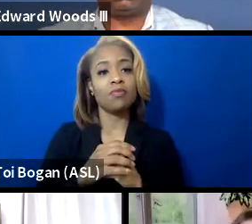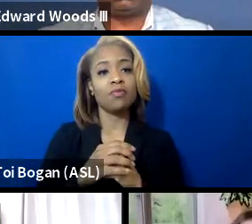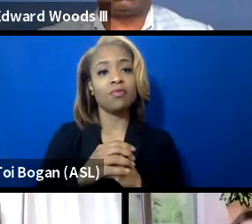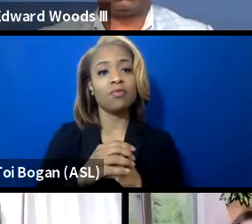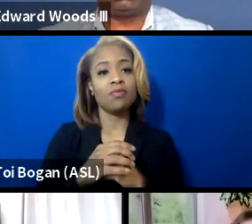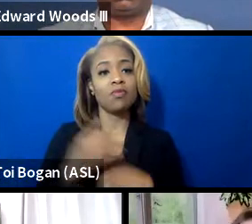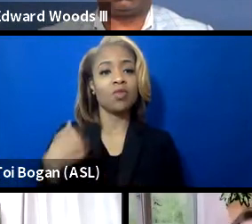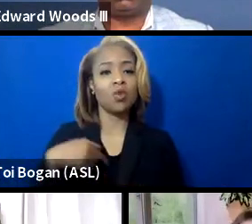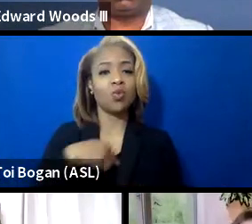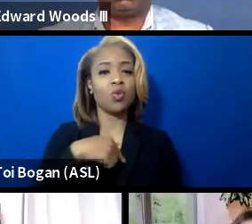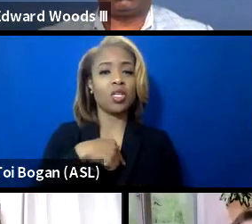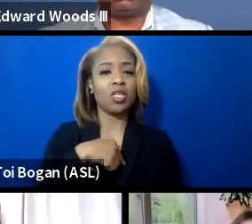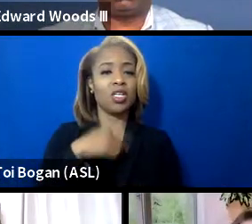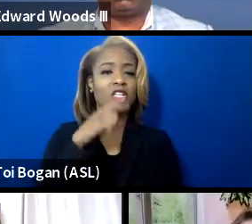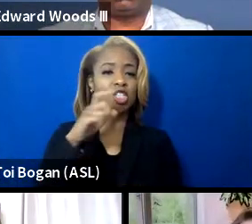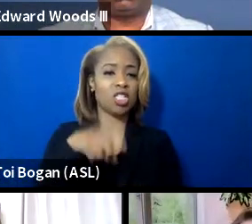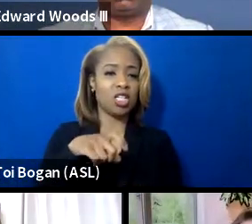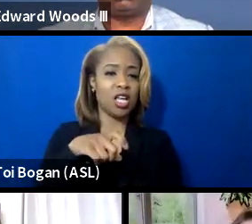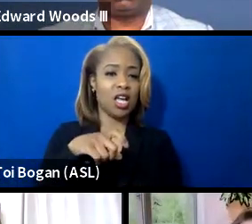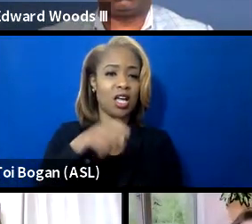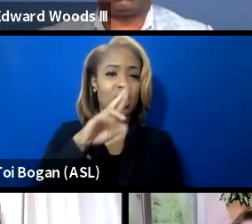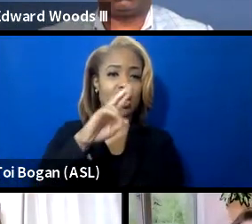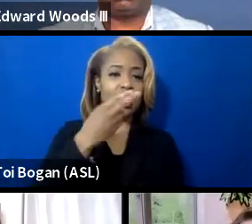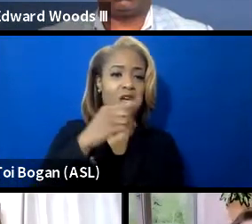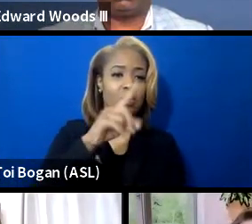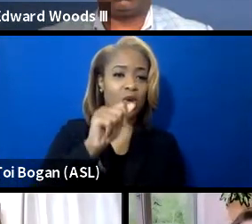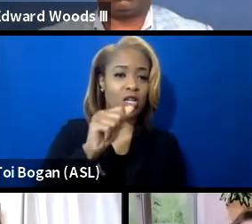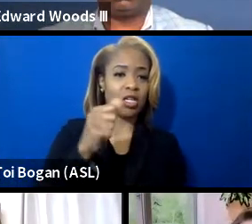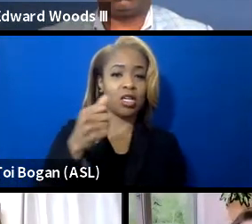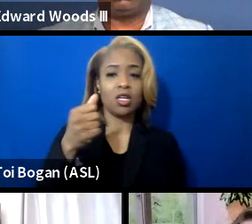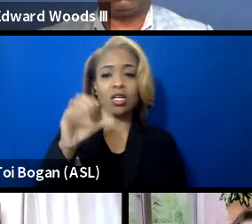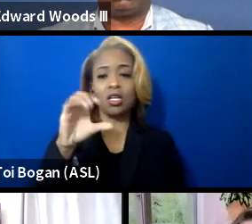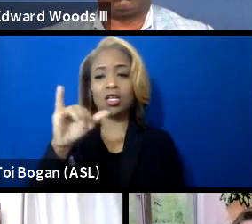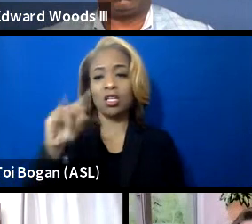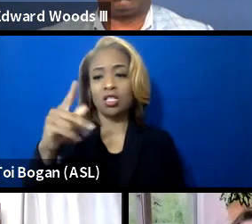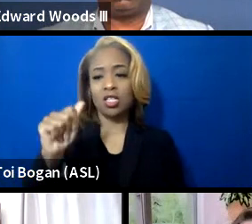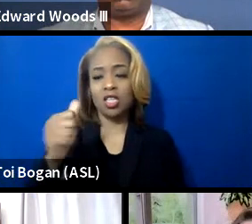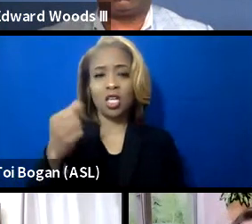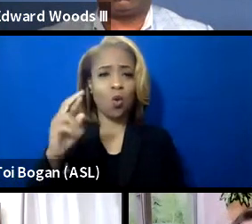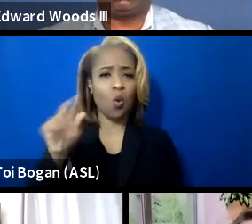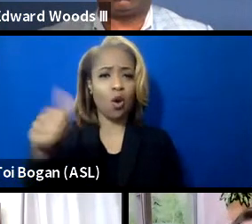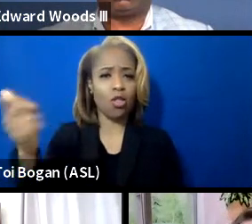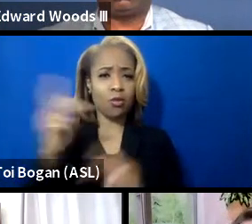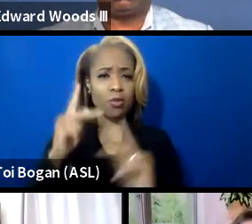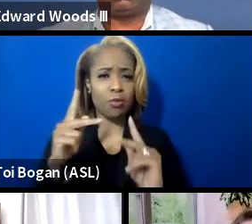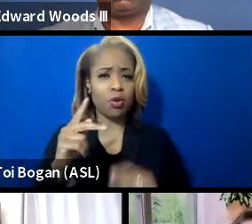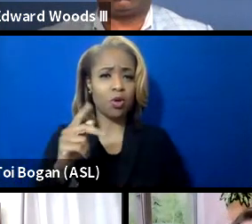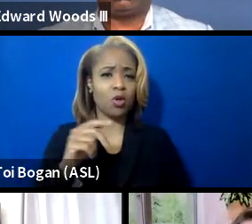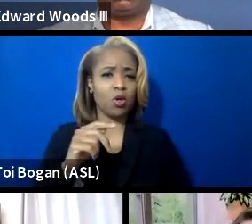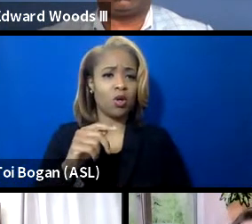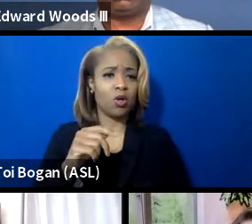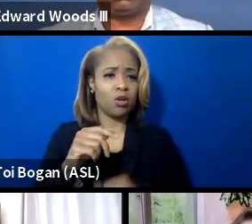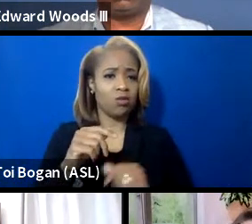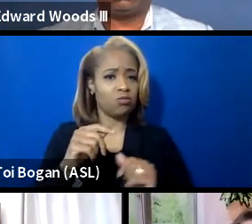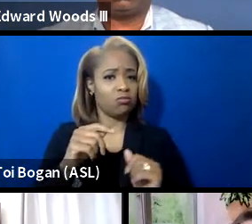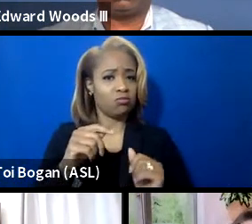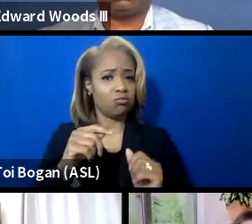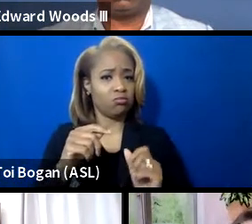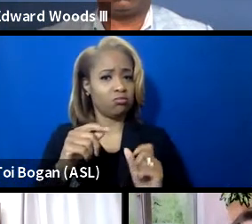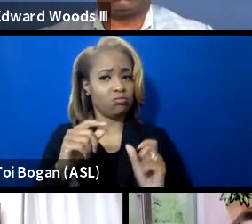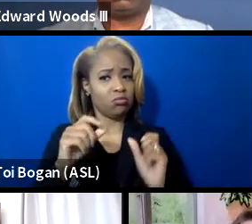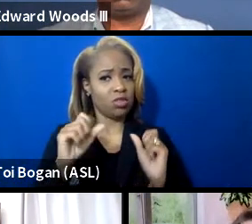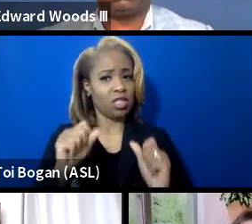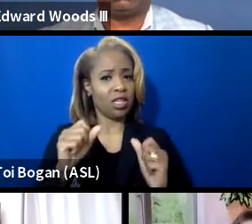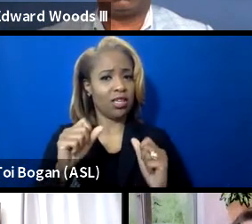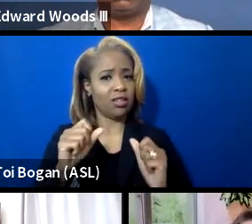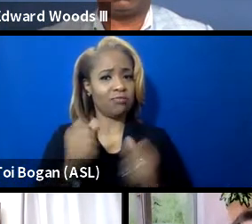we should not be, Rhonda or Cynthia or anyone else should not be reticent to voice an opinion. We are